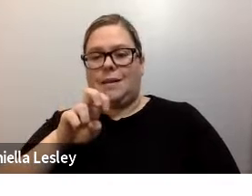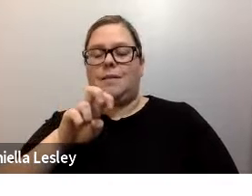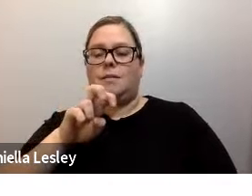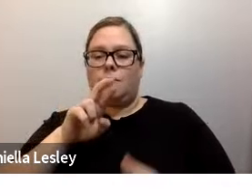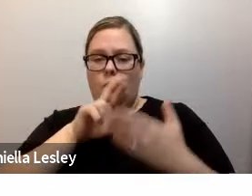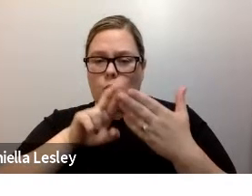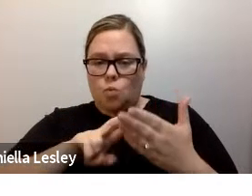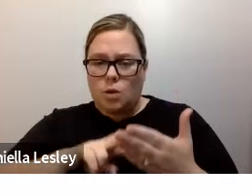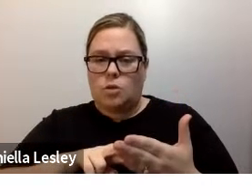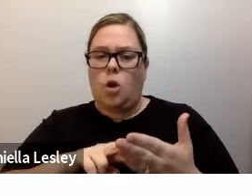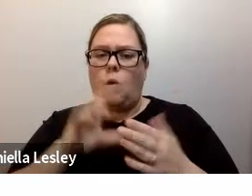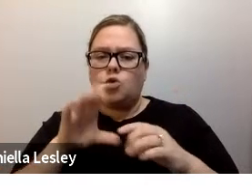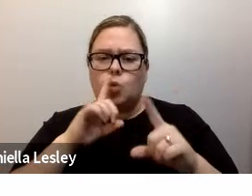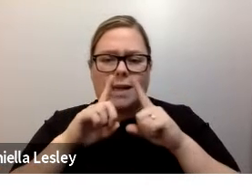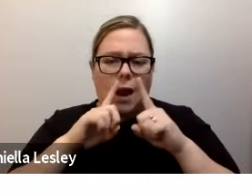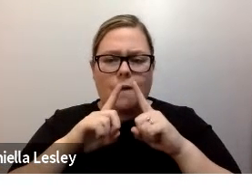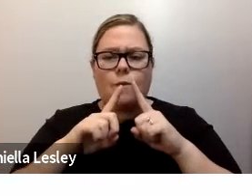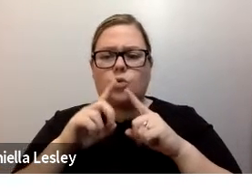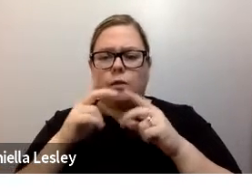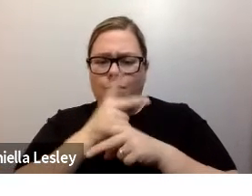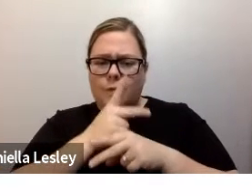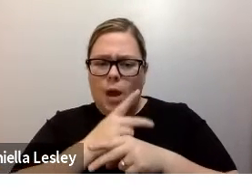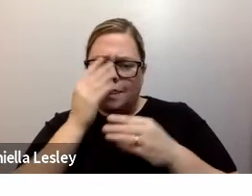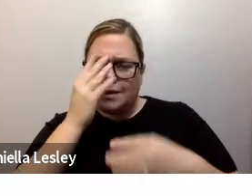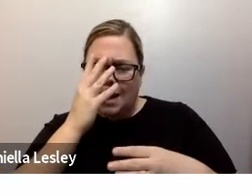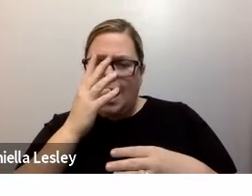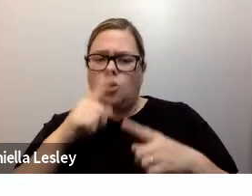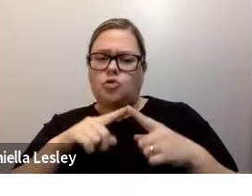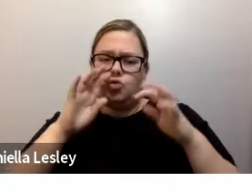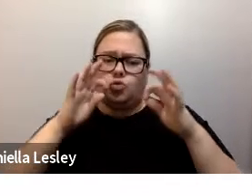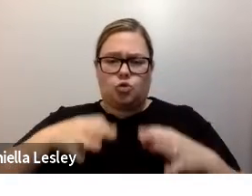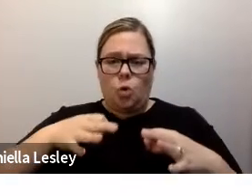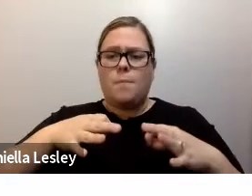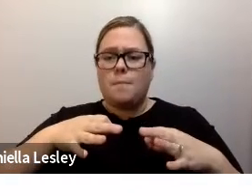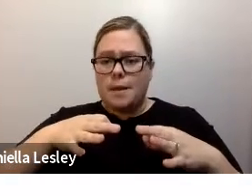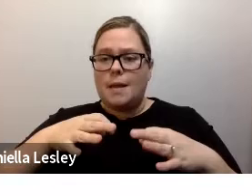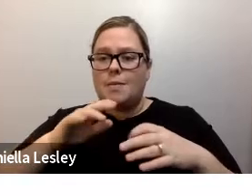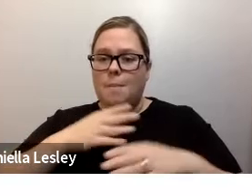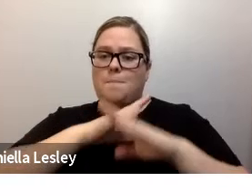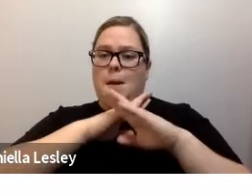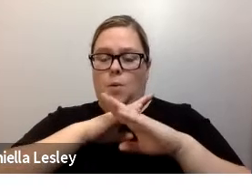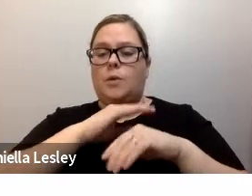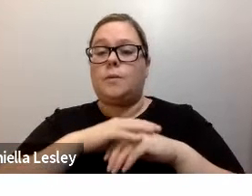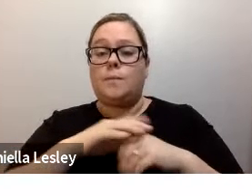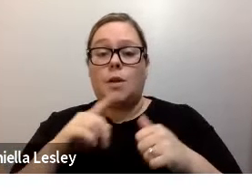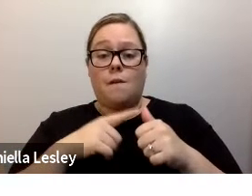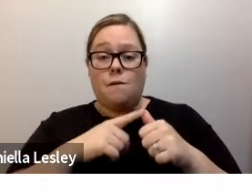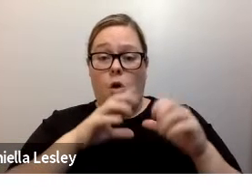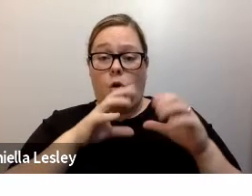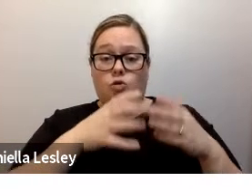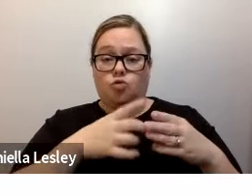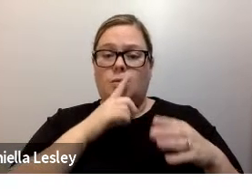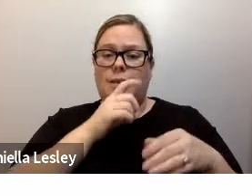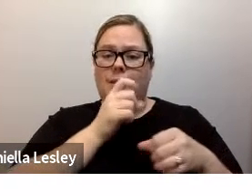interviews, and theming out the data to determine the barriers to use. The first group was the manufacturers, and